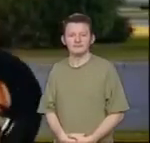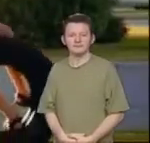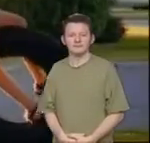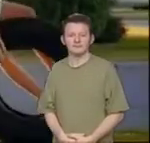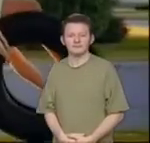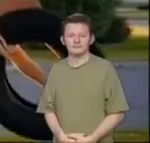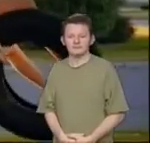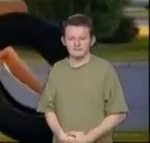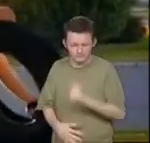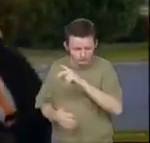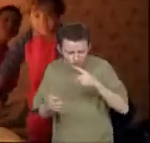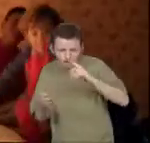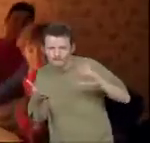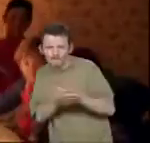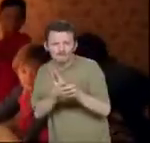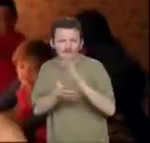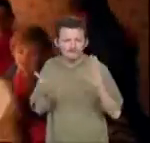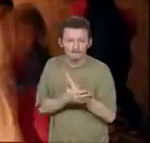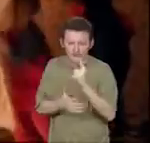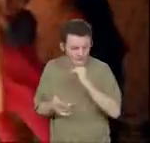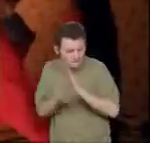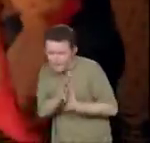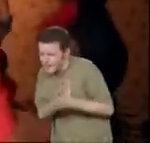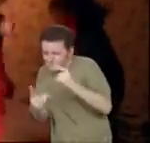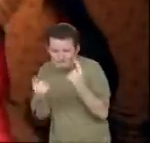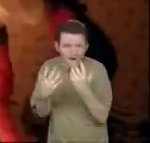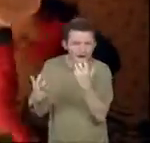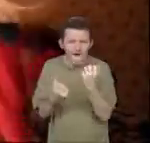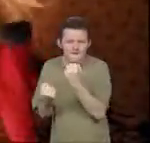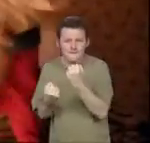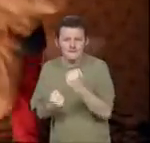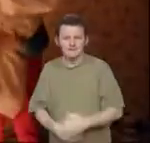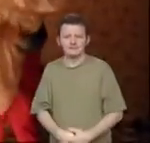Oh, well, that looks like fun. Yeah, they seem to be playing.